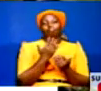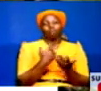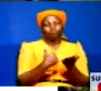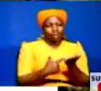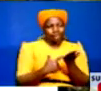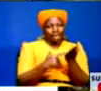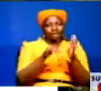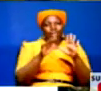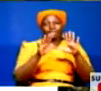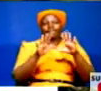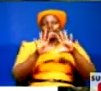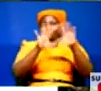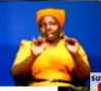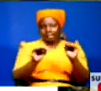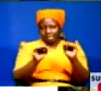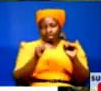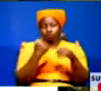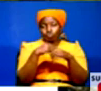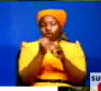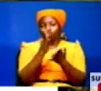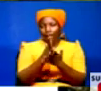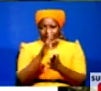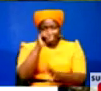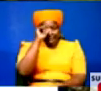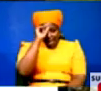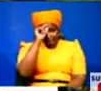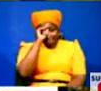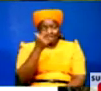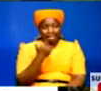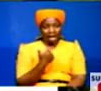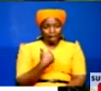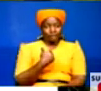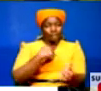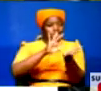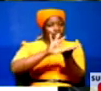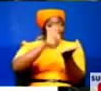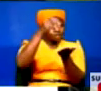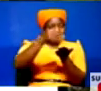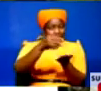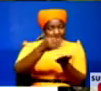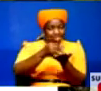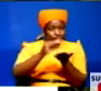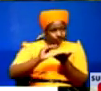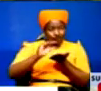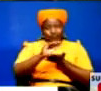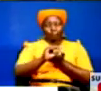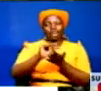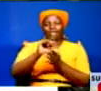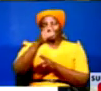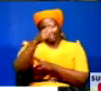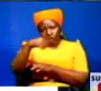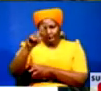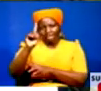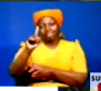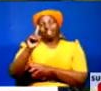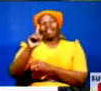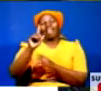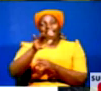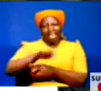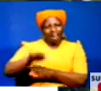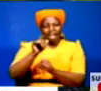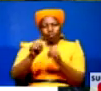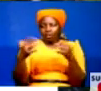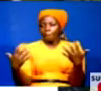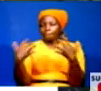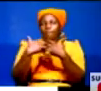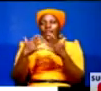to ensure that the government puts funding in the priority areas, in the areas that is aligned to the Kenya